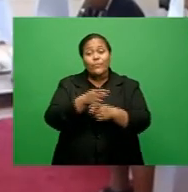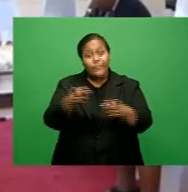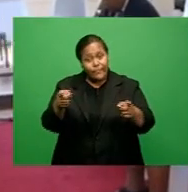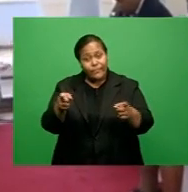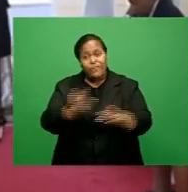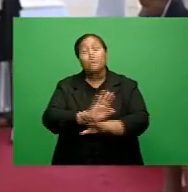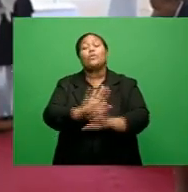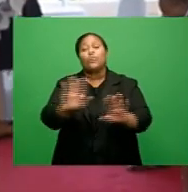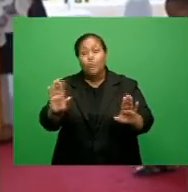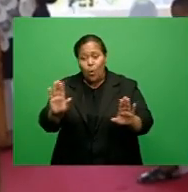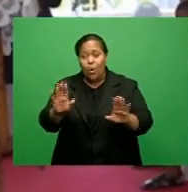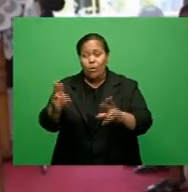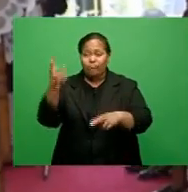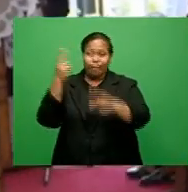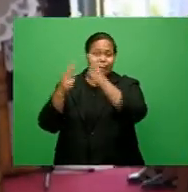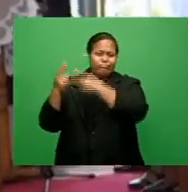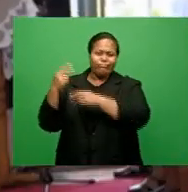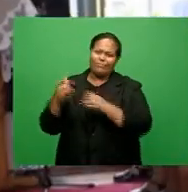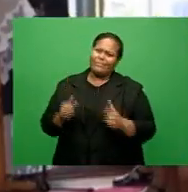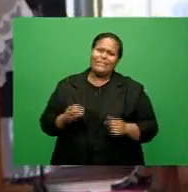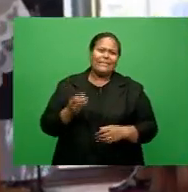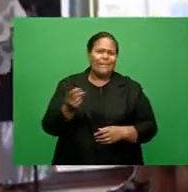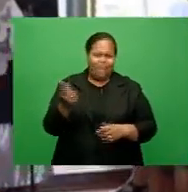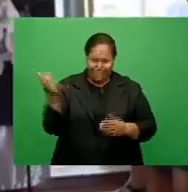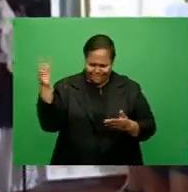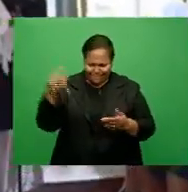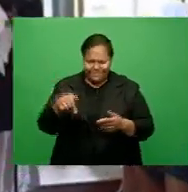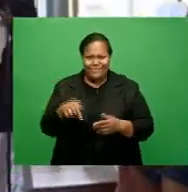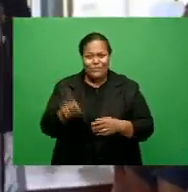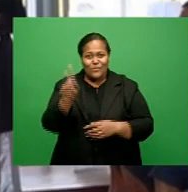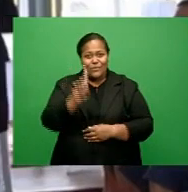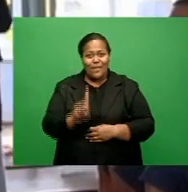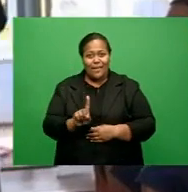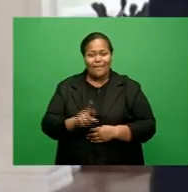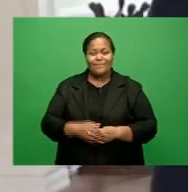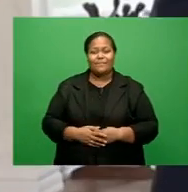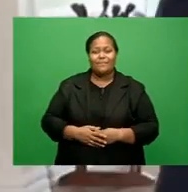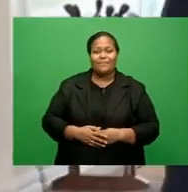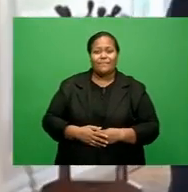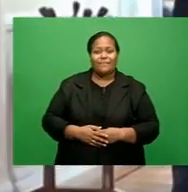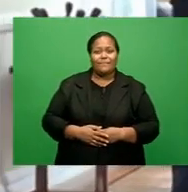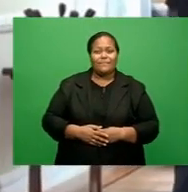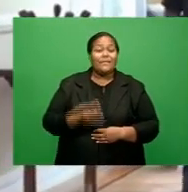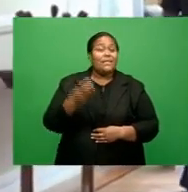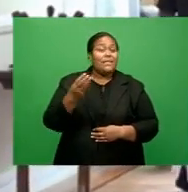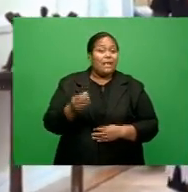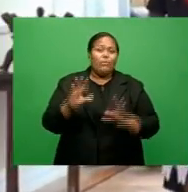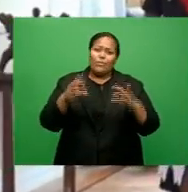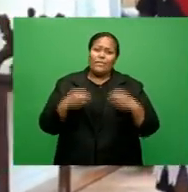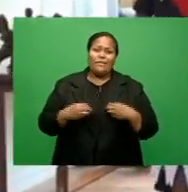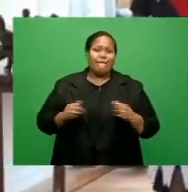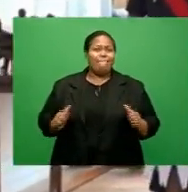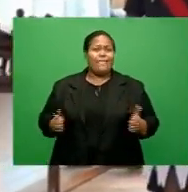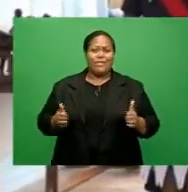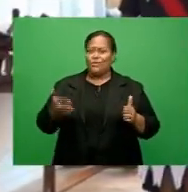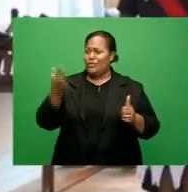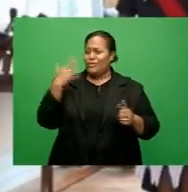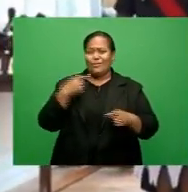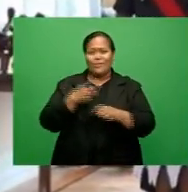your predecessors, some of whom are here with us today, and some who have received the awards over the past